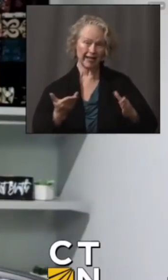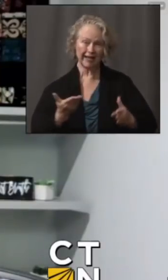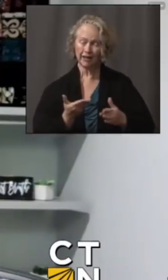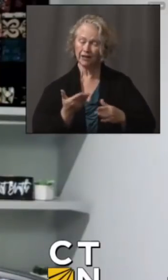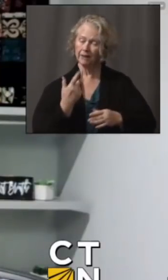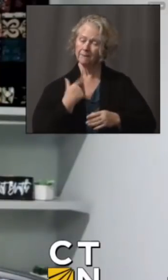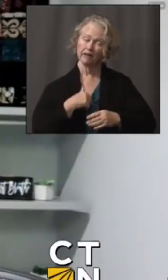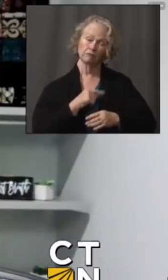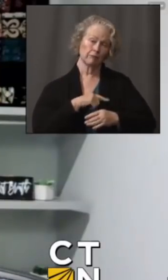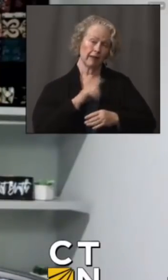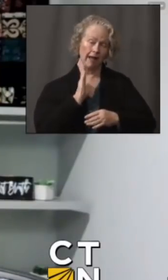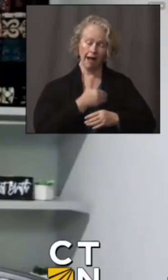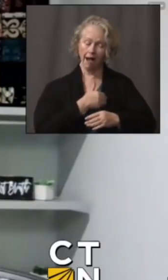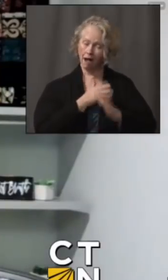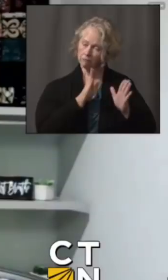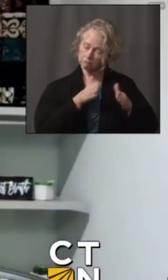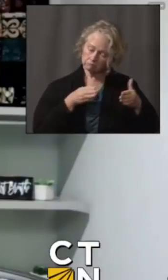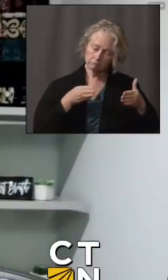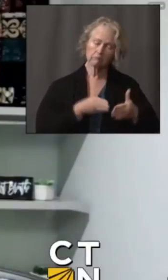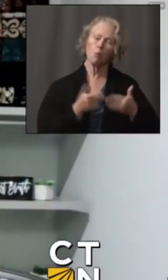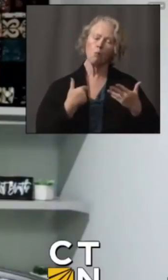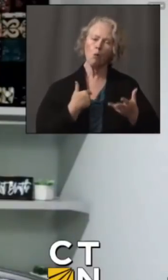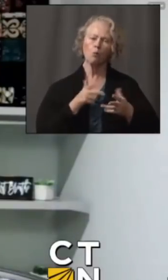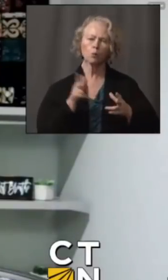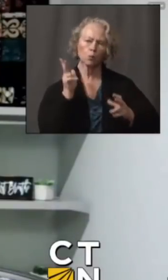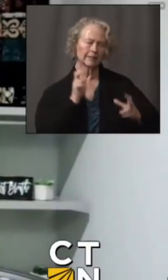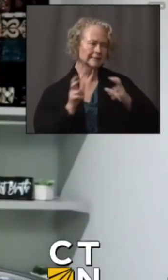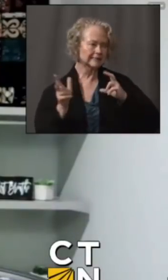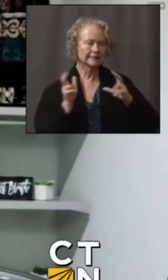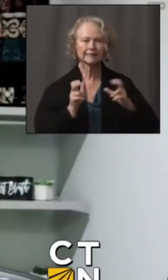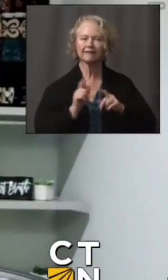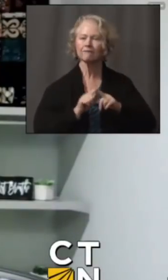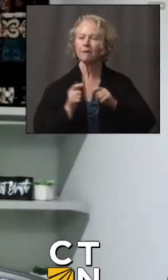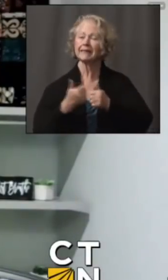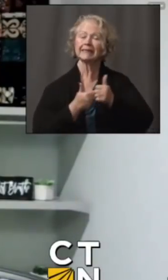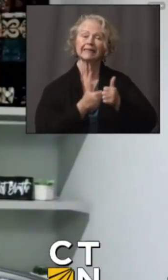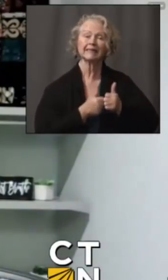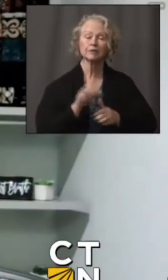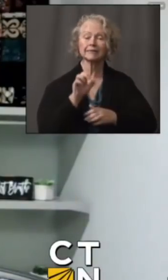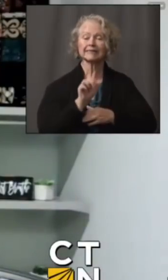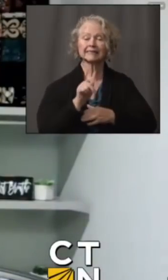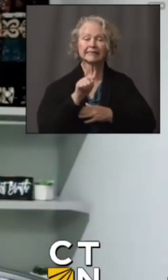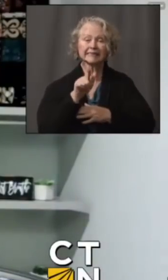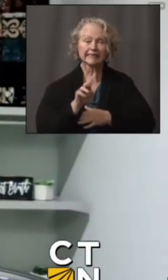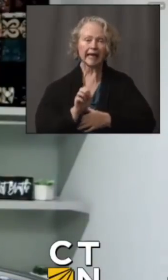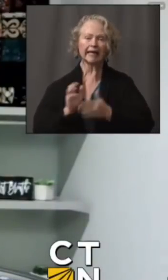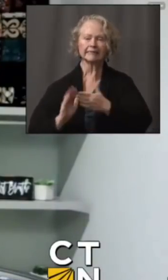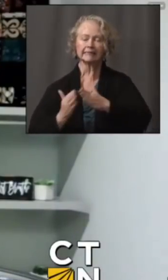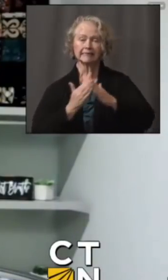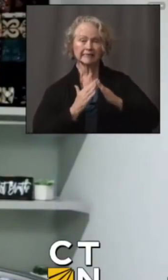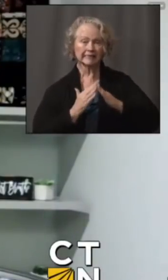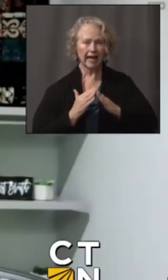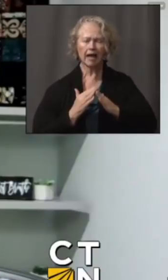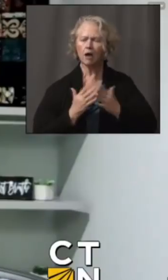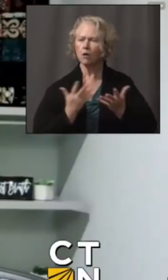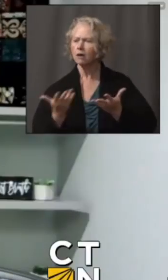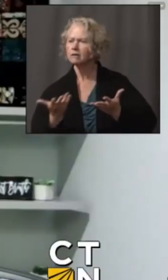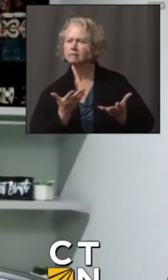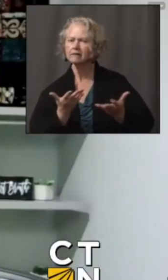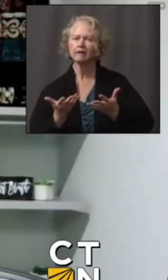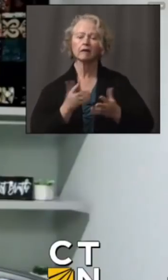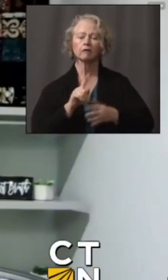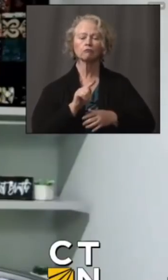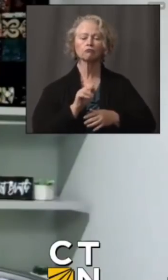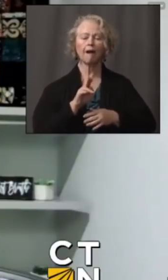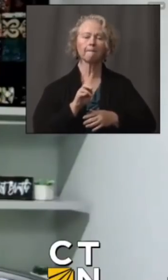we are committed to listening to and learning from states and local municipalities, tribal communities,